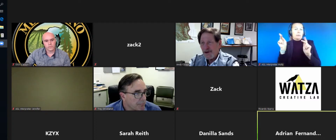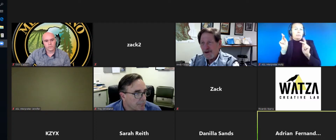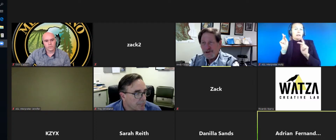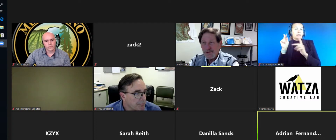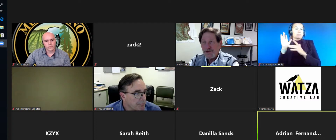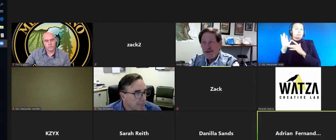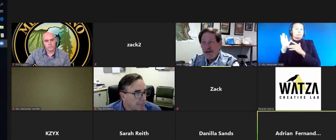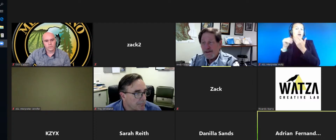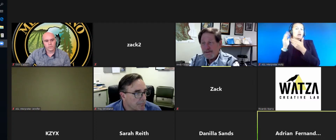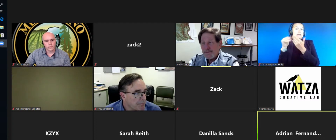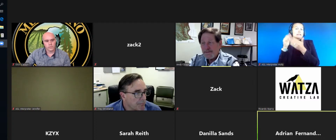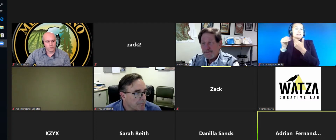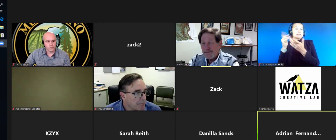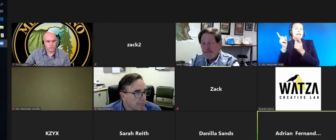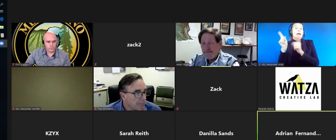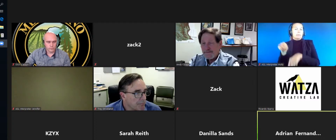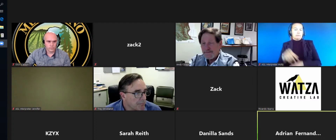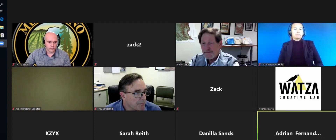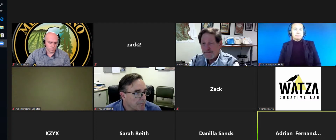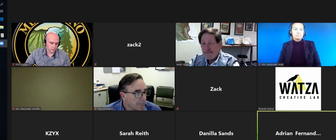process goes through.